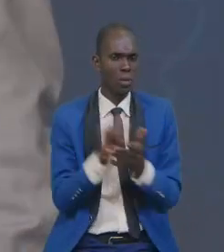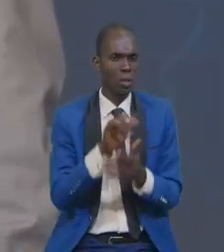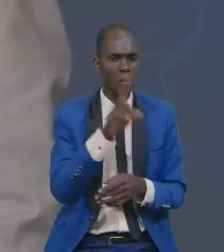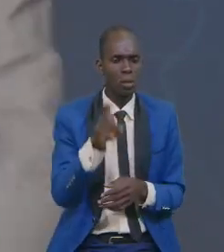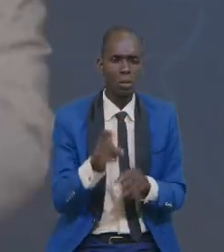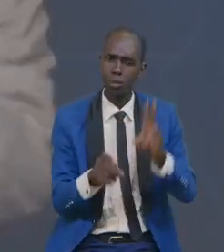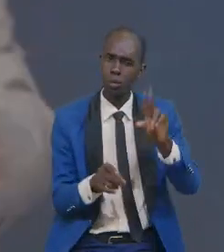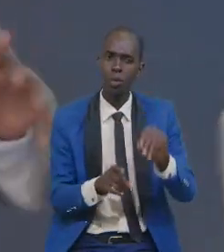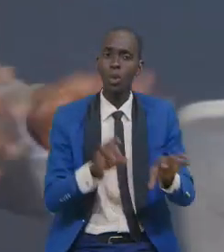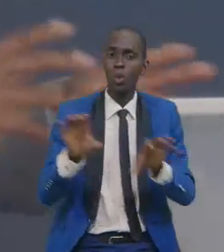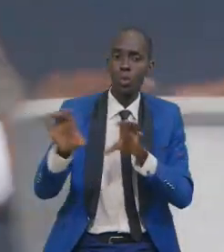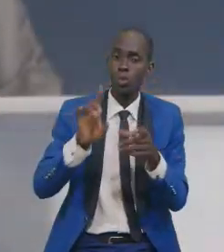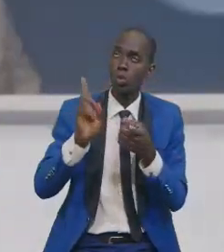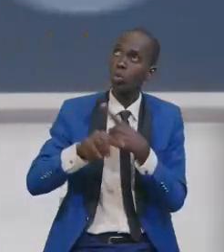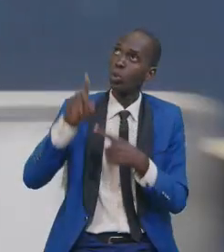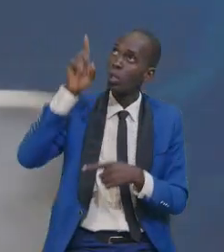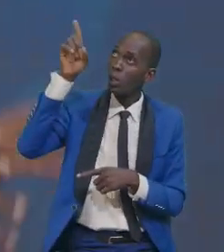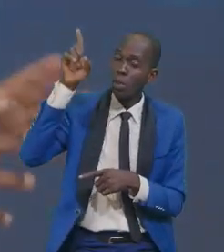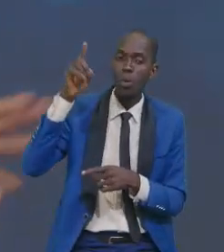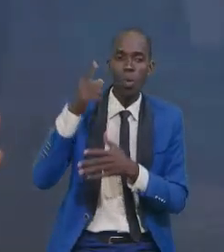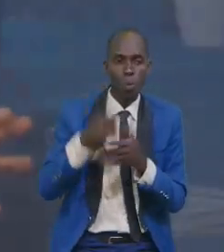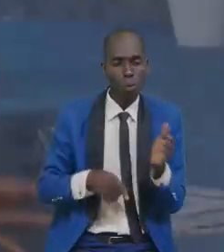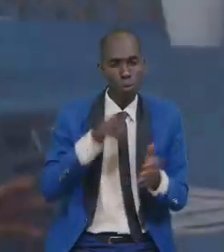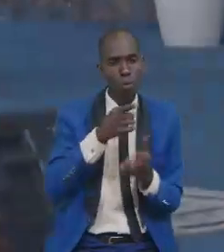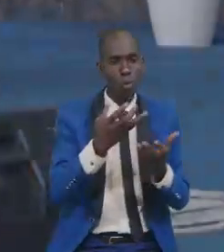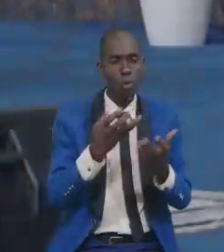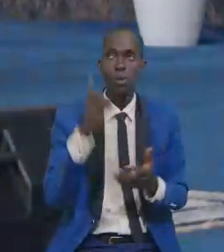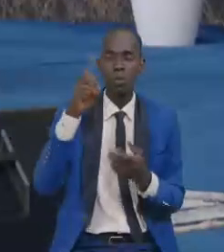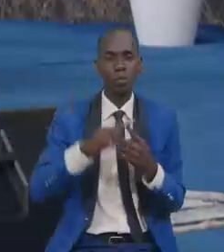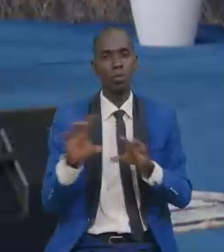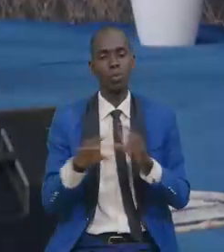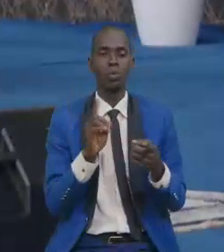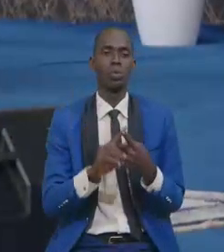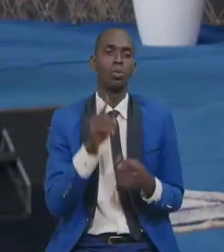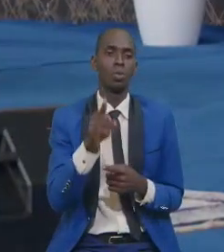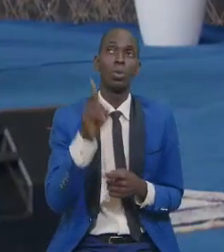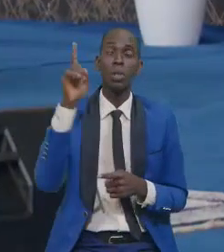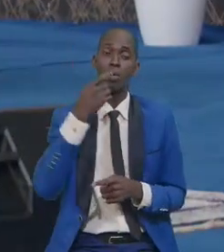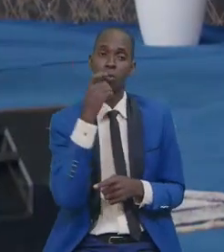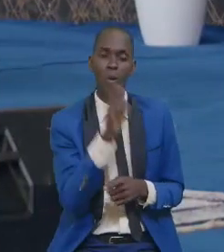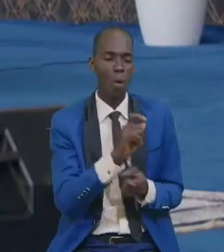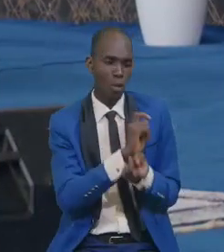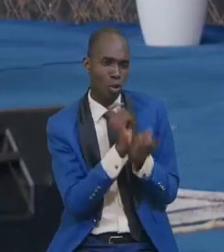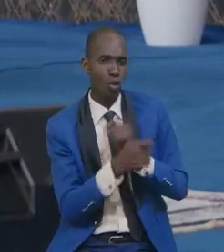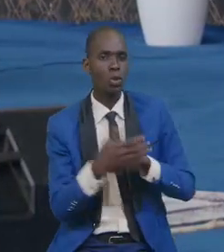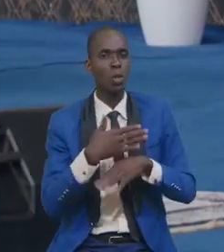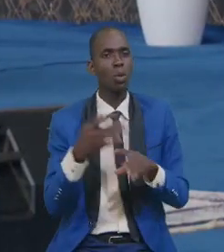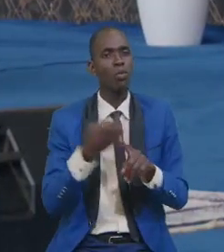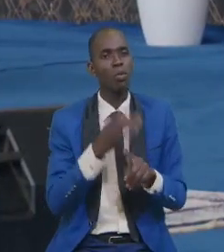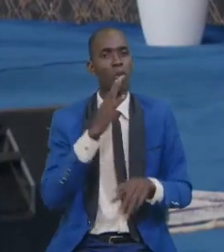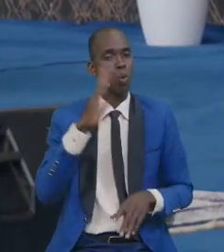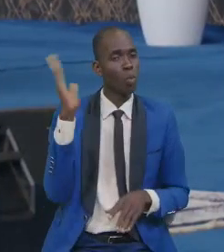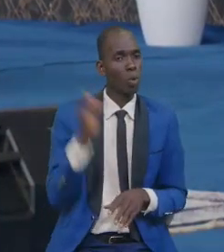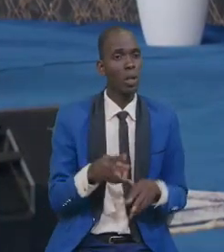do unto you. And so he says, we turn from our wicked ways, then, only then,